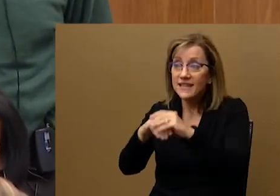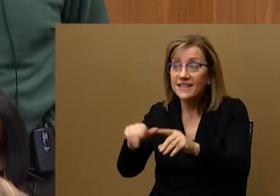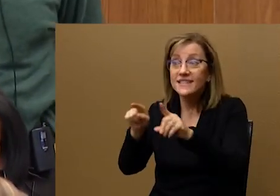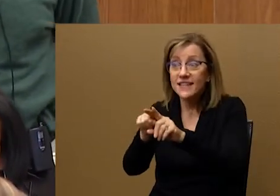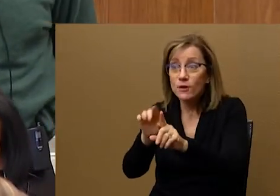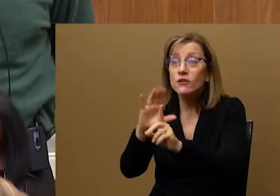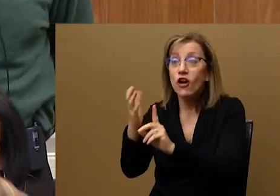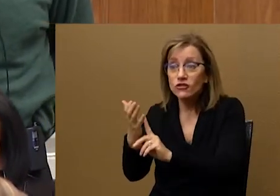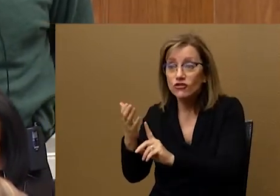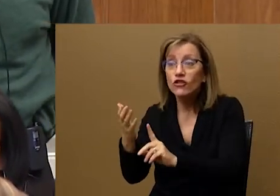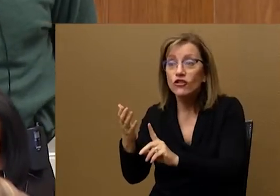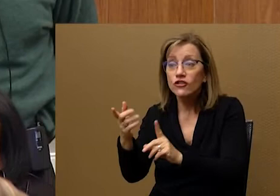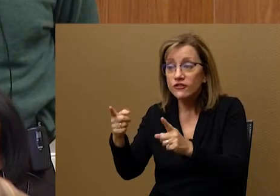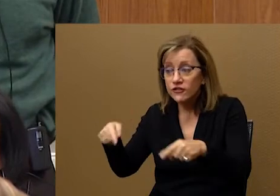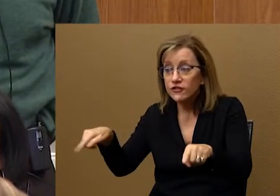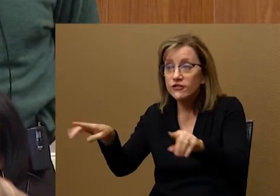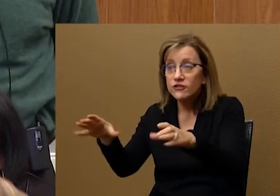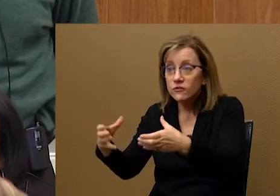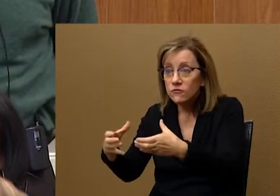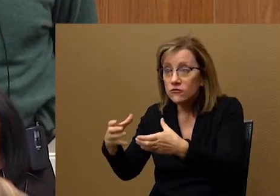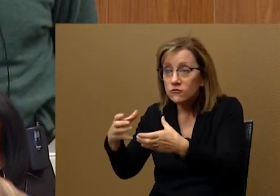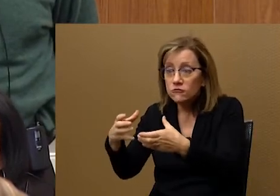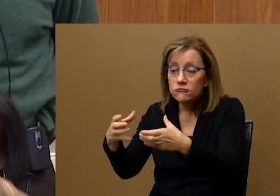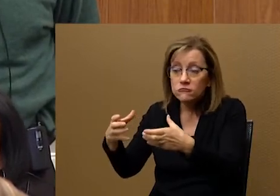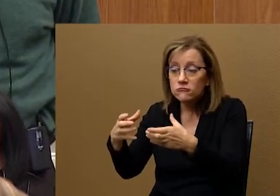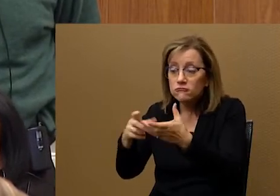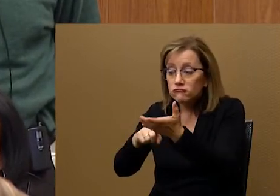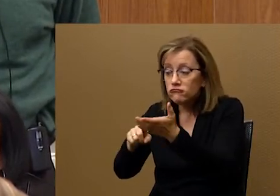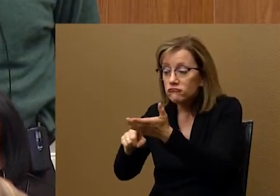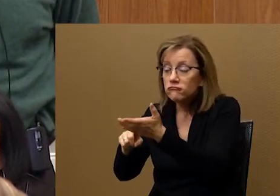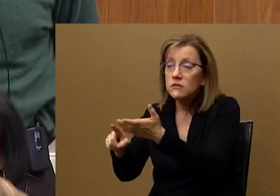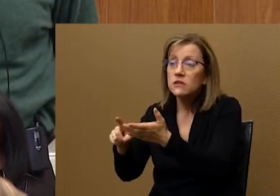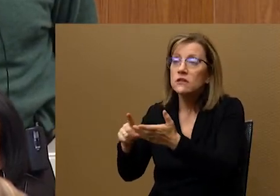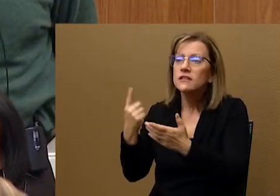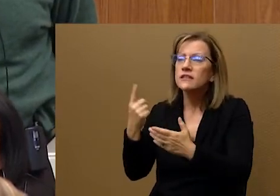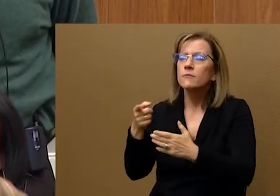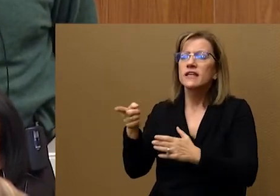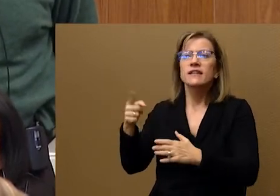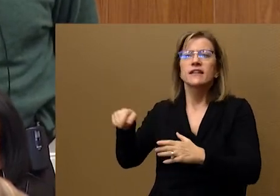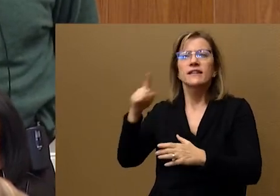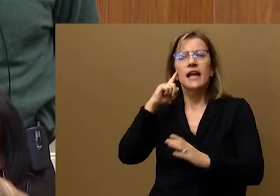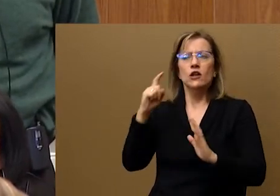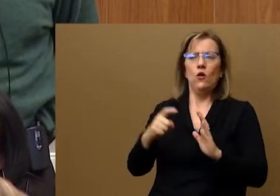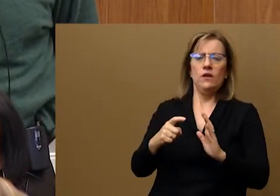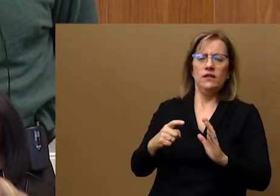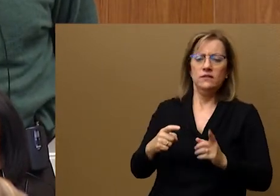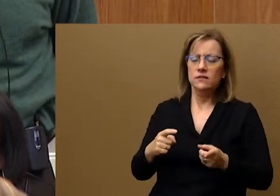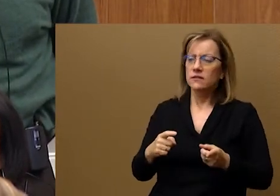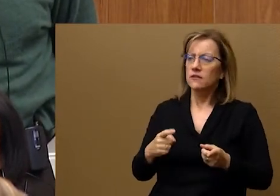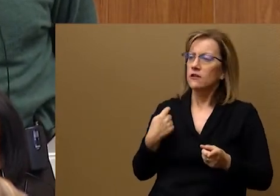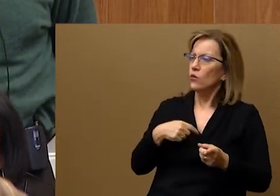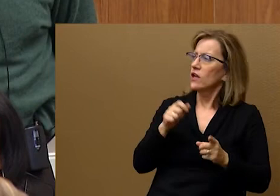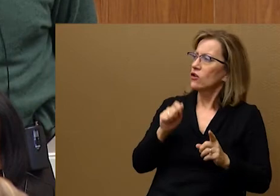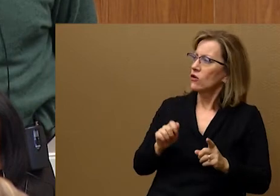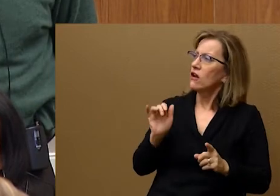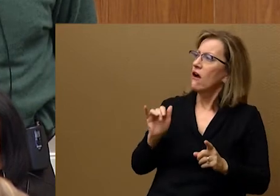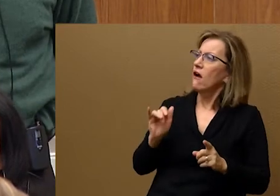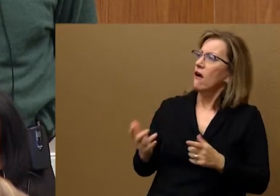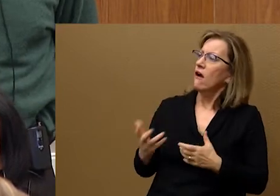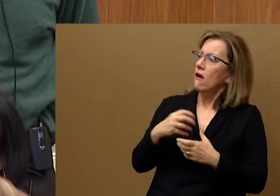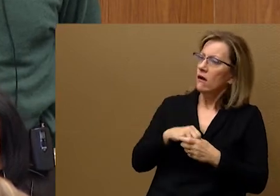in the same culture some things that would be different that they've noticed that we could address